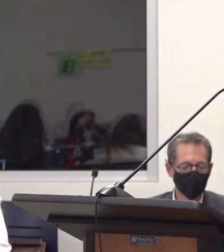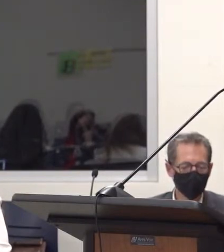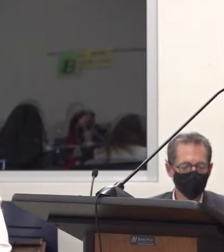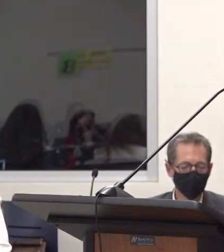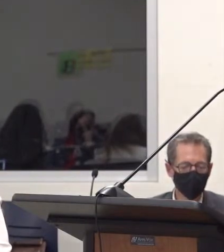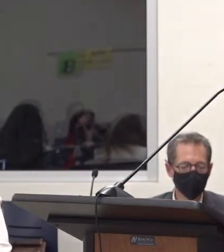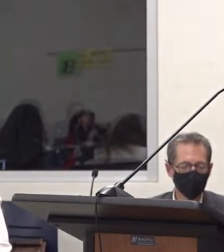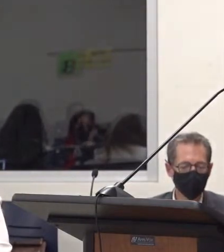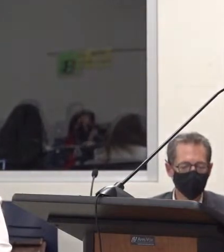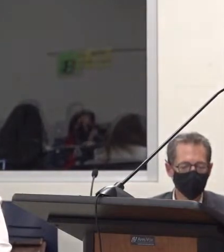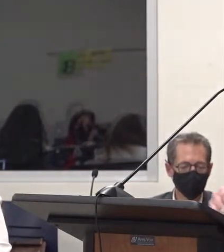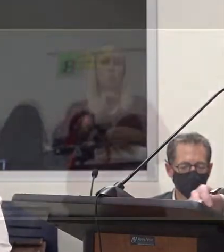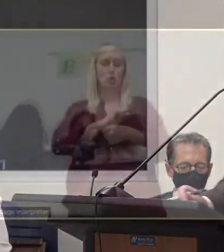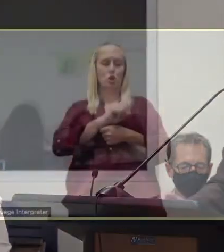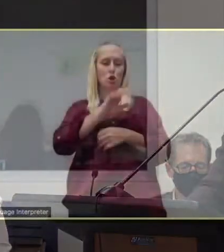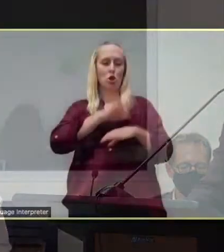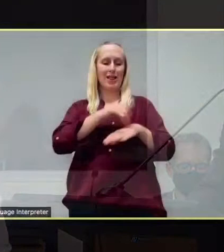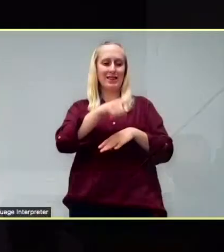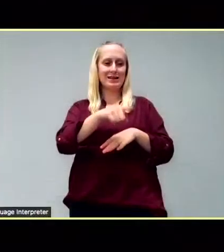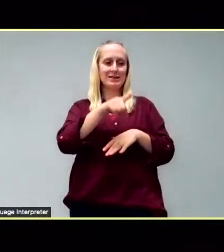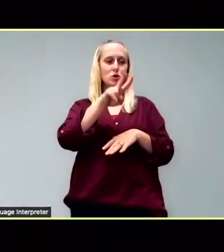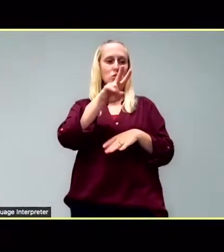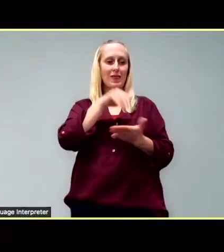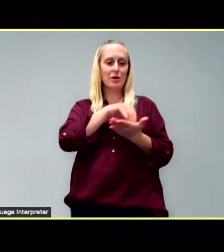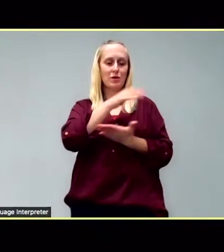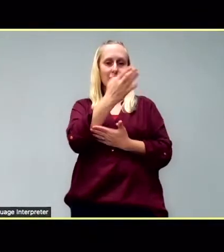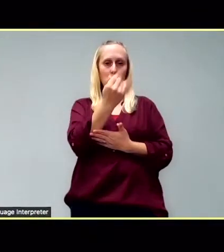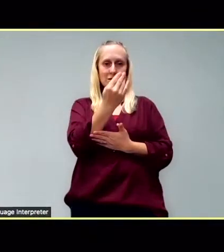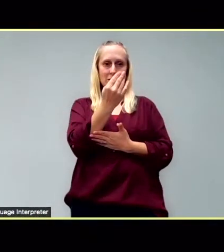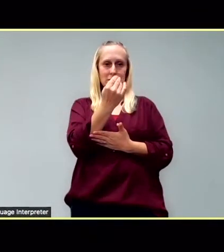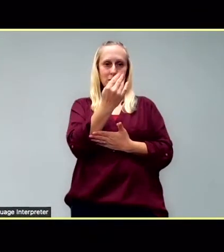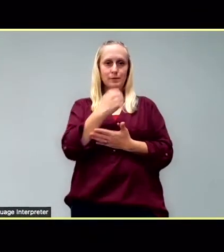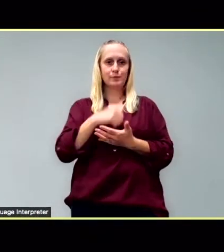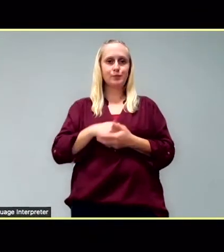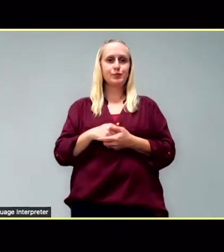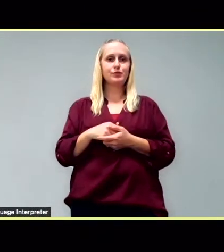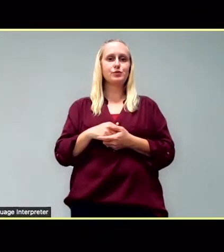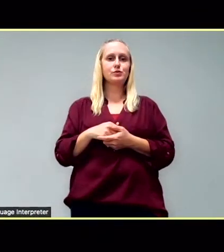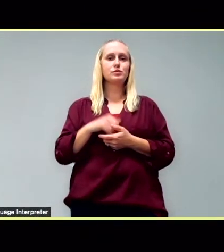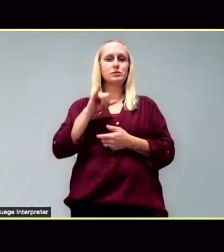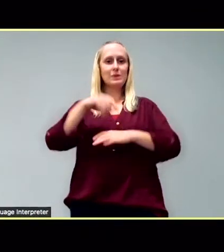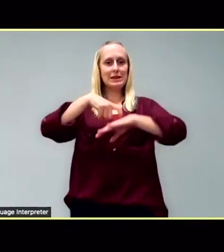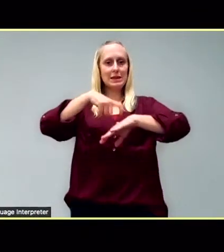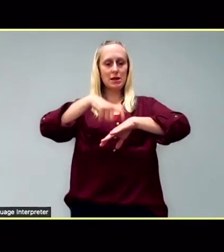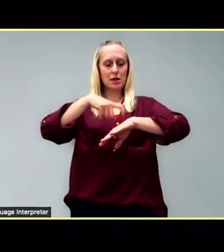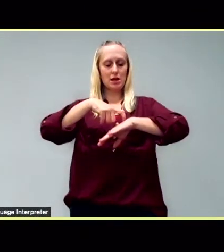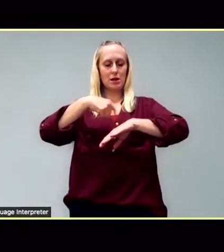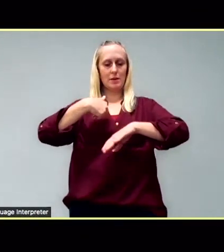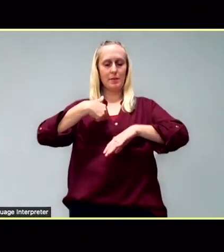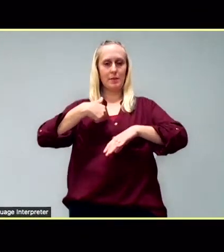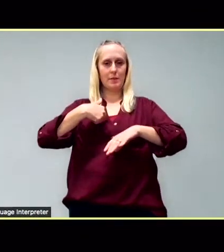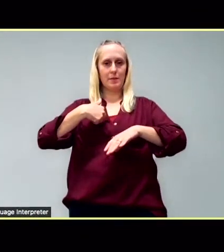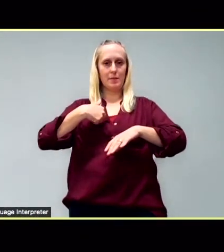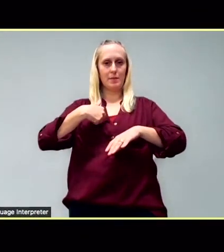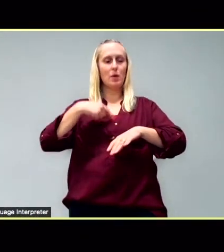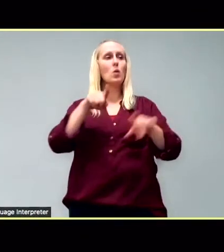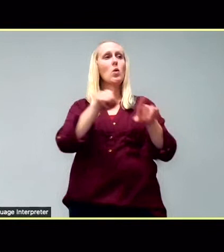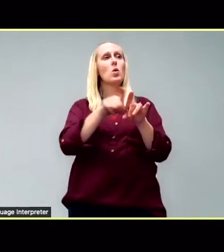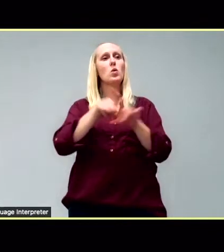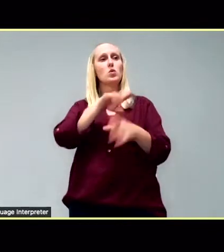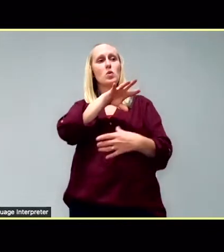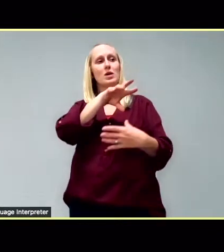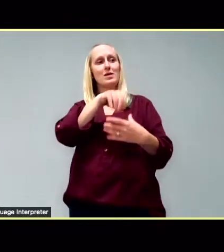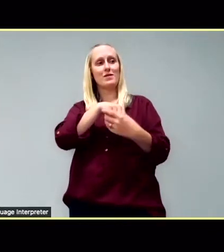I started working on this project in 2014, and at that time, DEQ also got involved with the project.